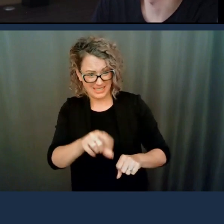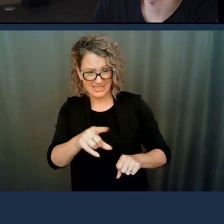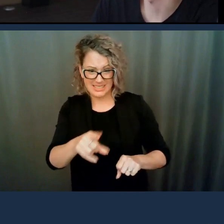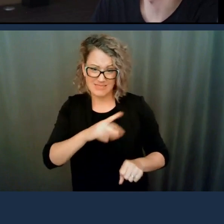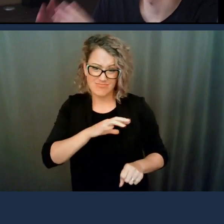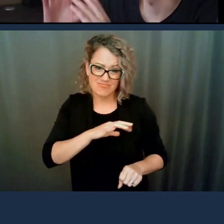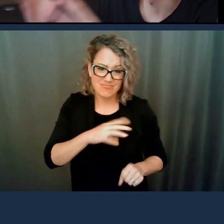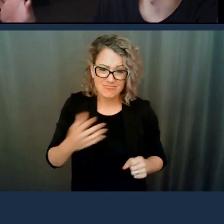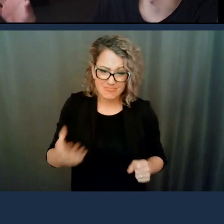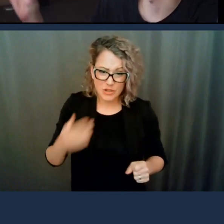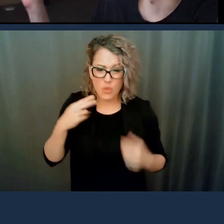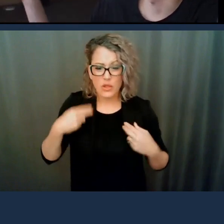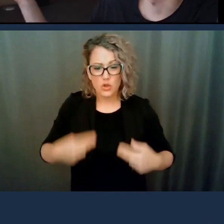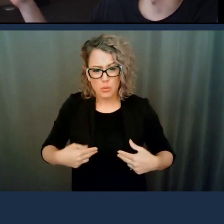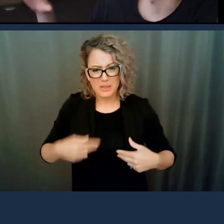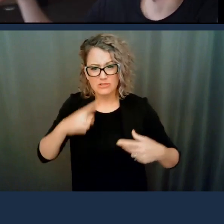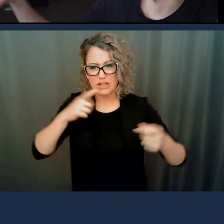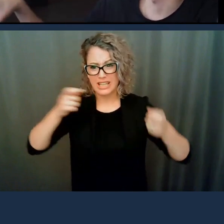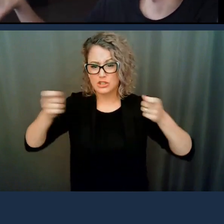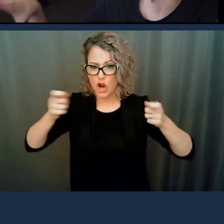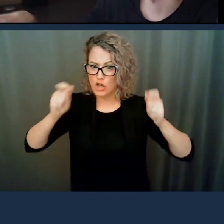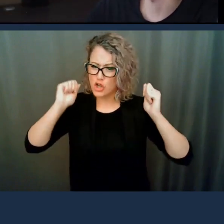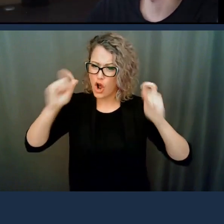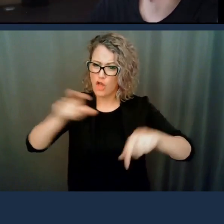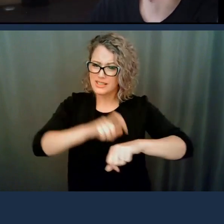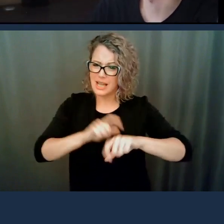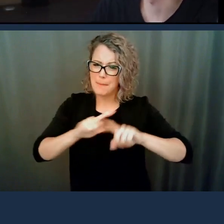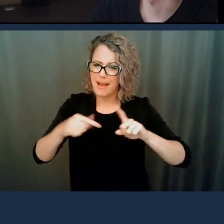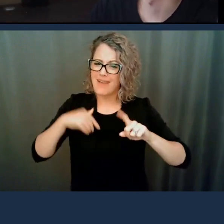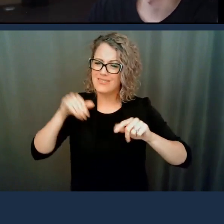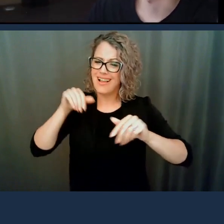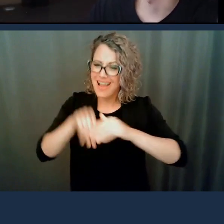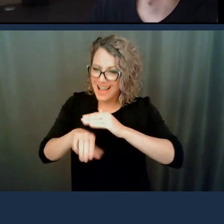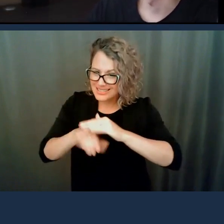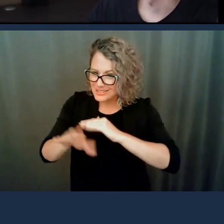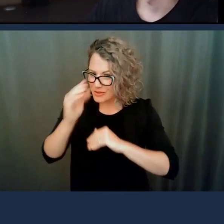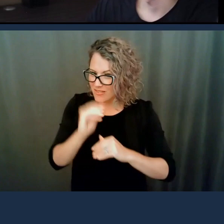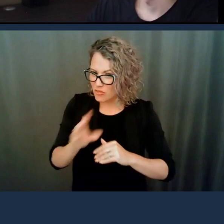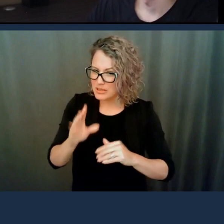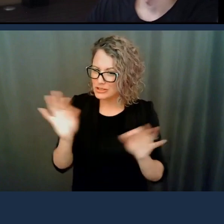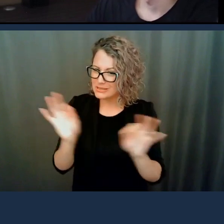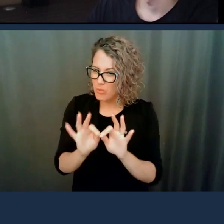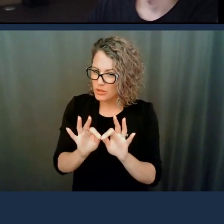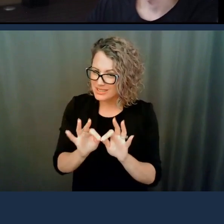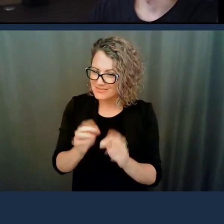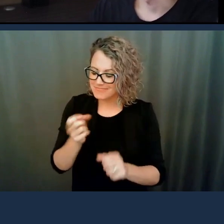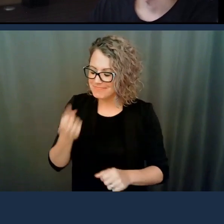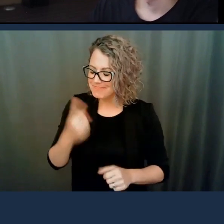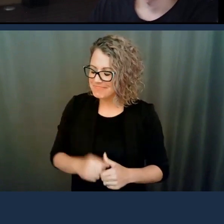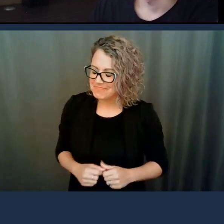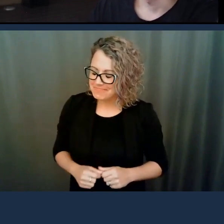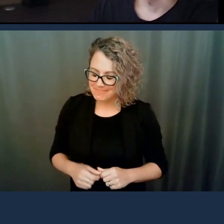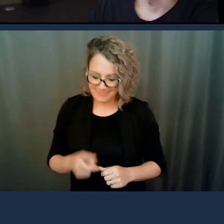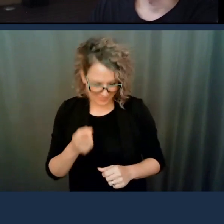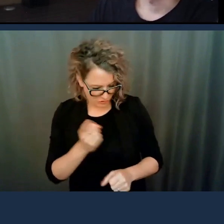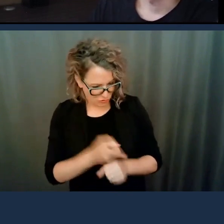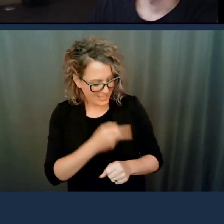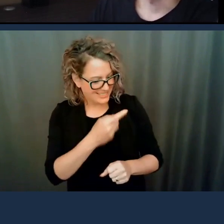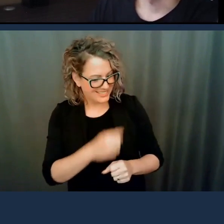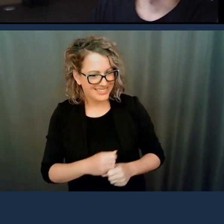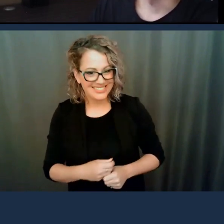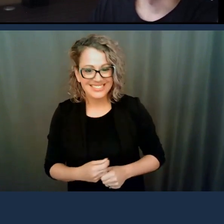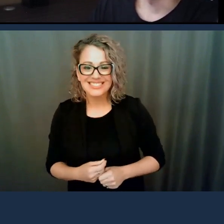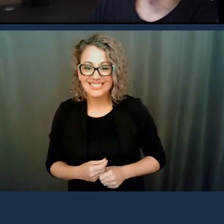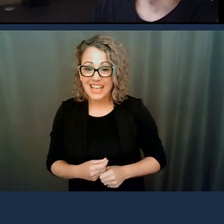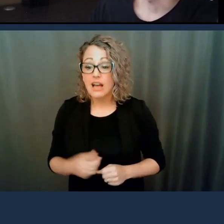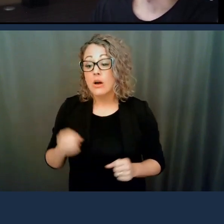all the time. It's just a matter of having access to information that makes their jobs a little bit more efficient. So exactly. Yeah. Thank you.